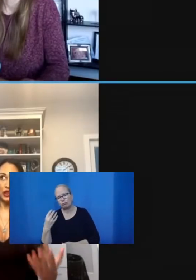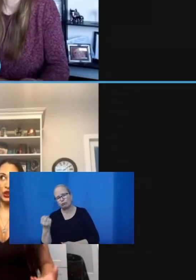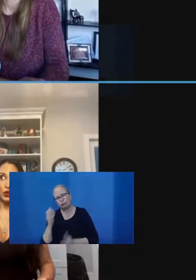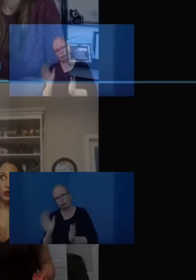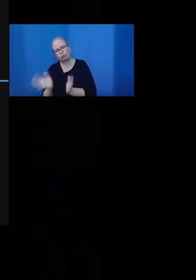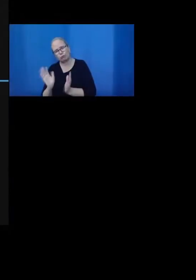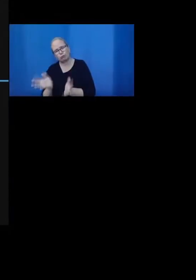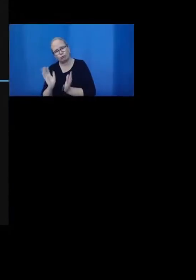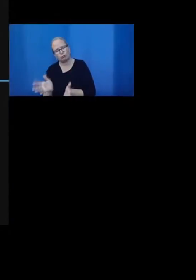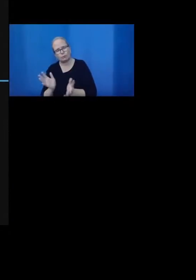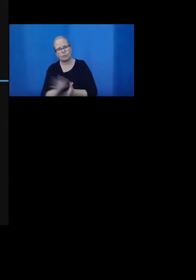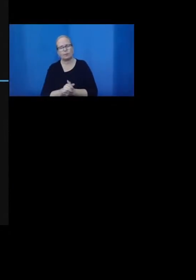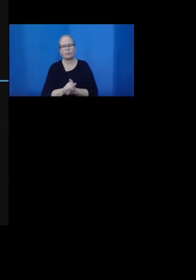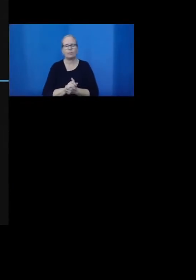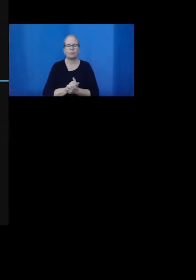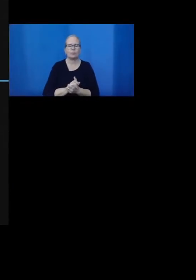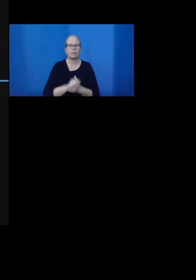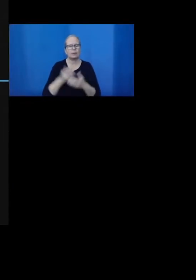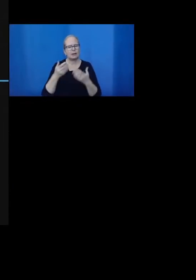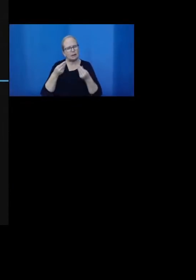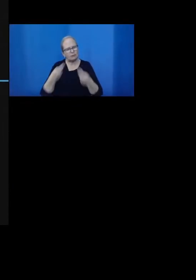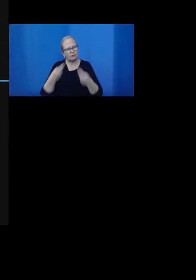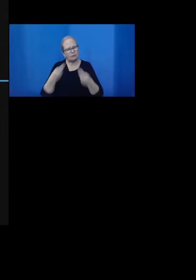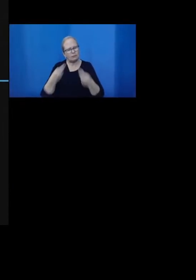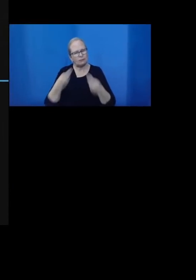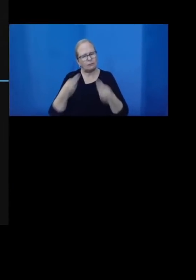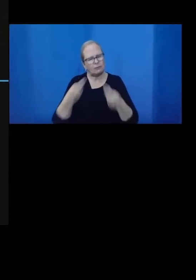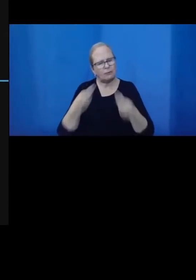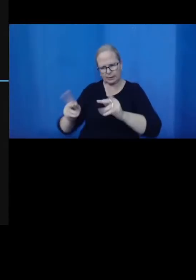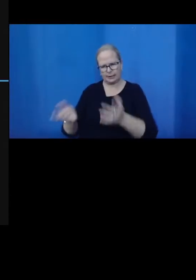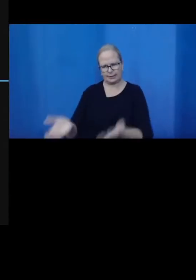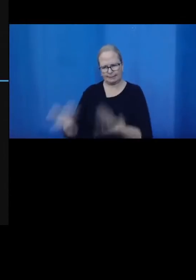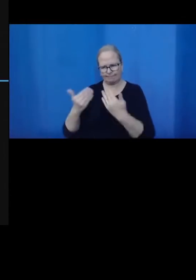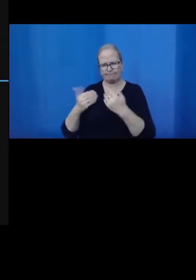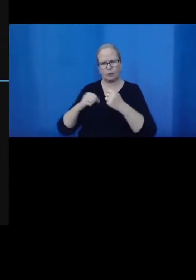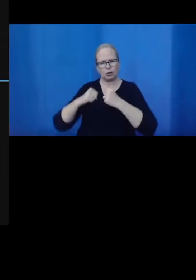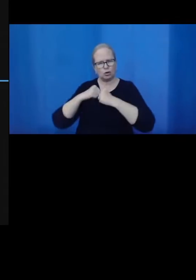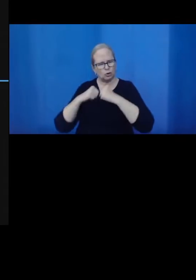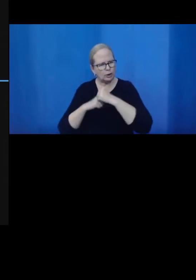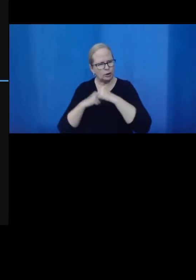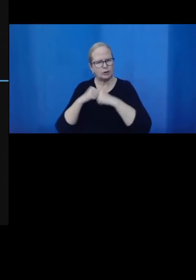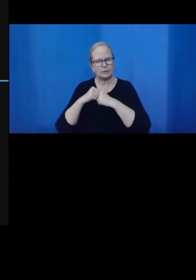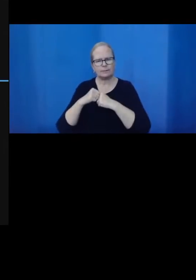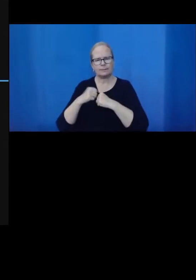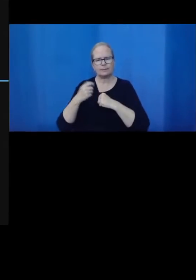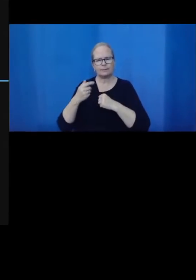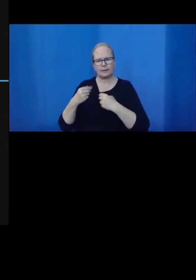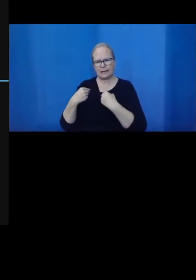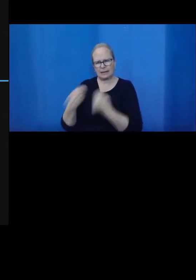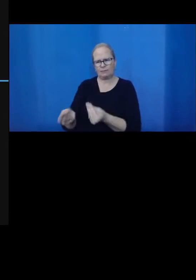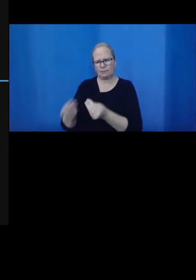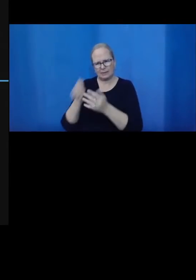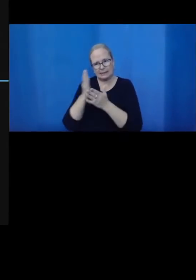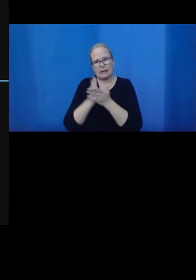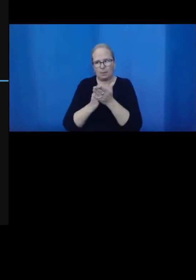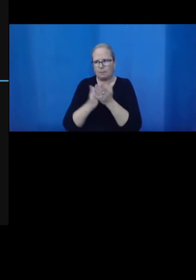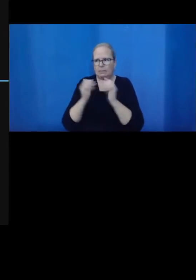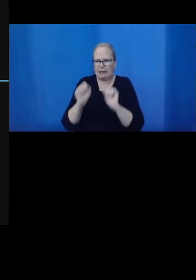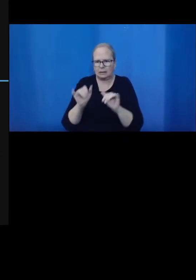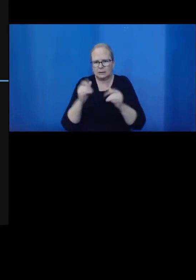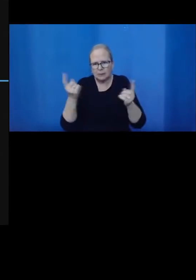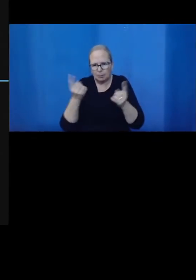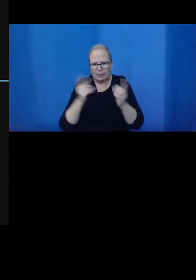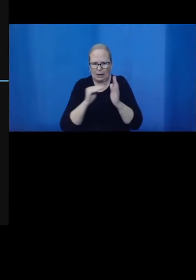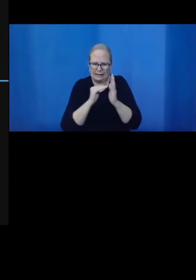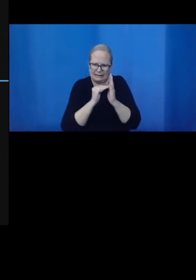navigate through this. There's no perfect way to do this. There's no way to know exactly how to say everything right, and